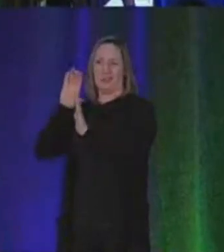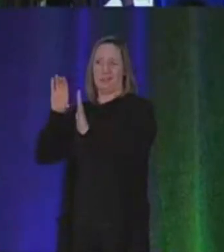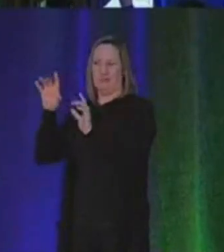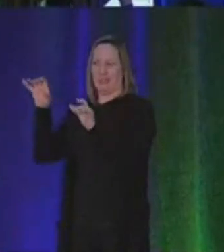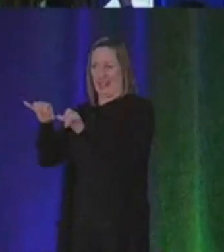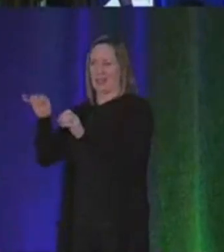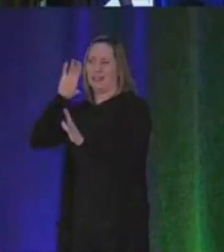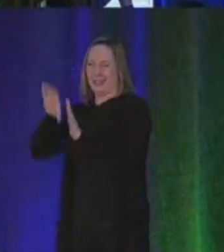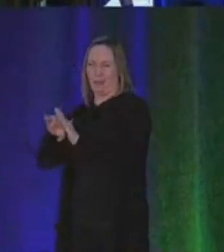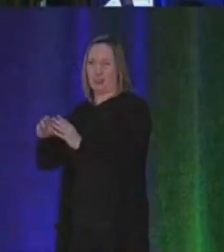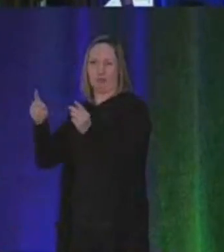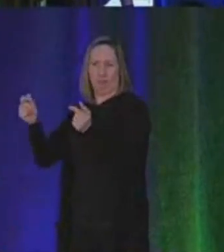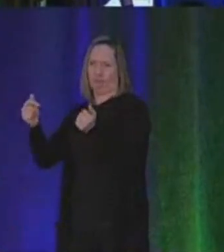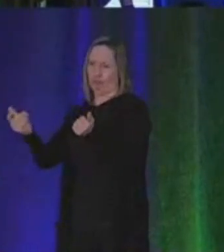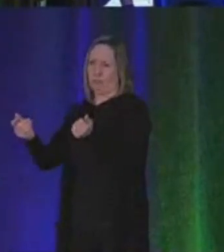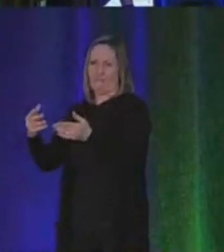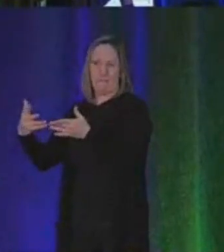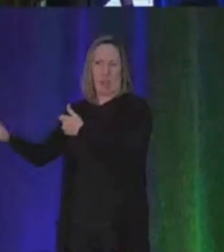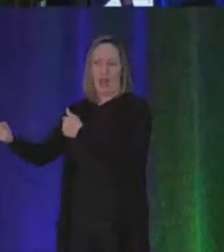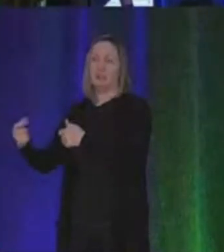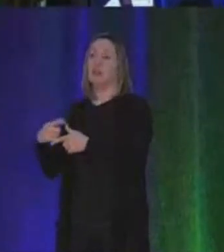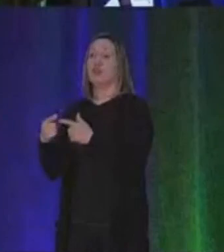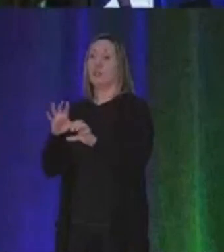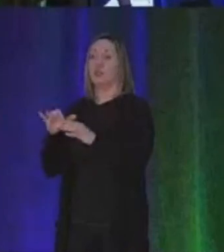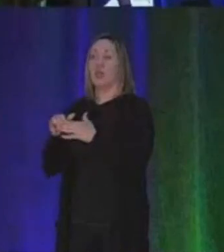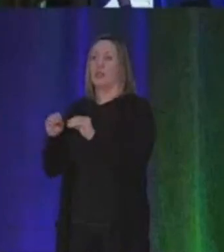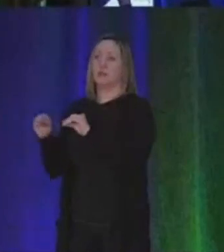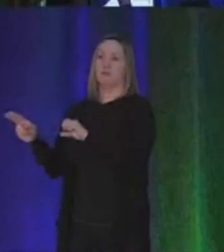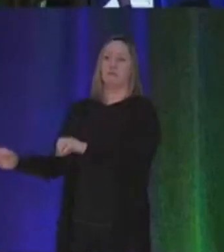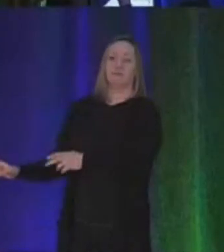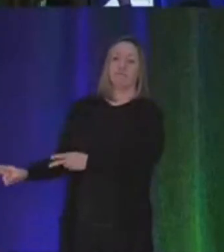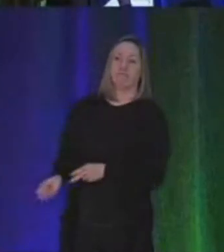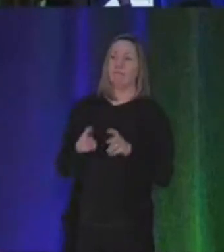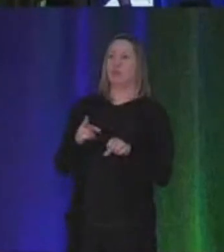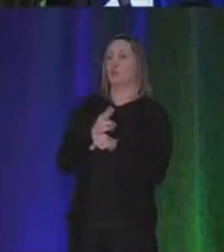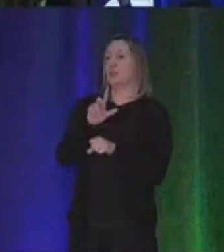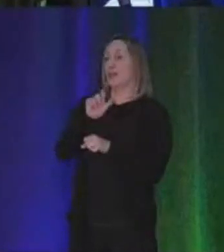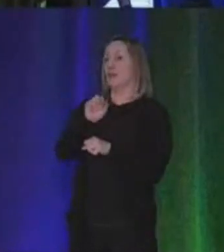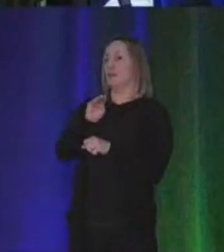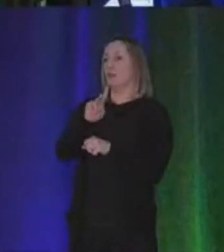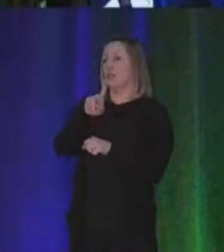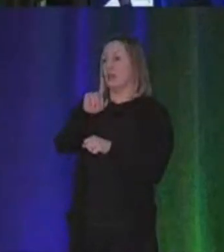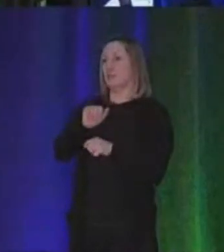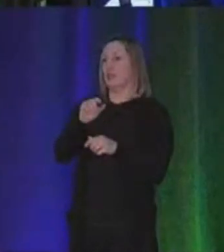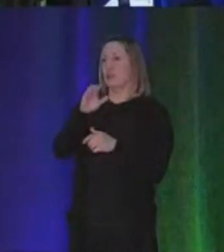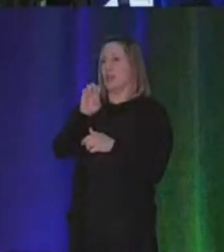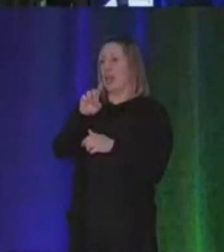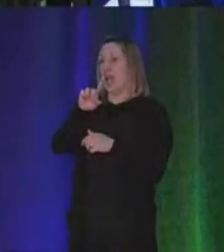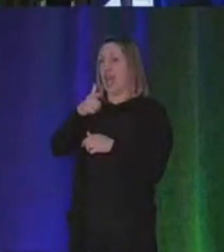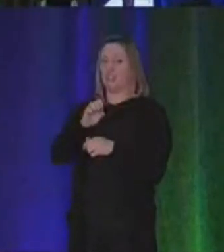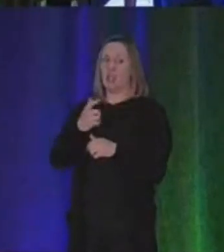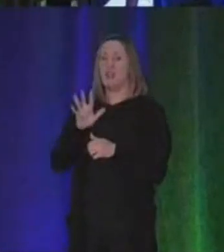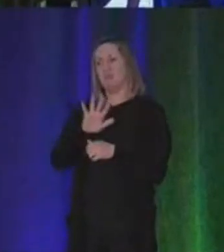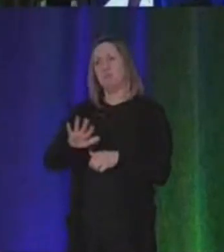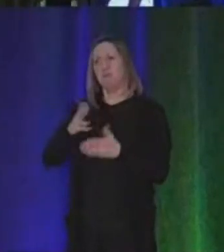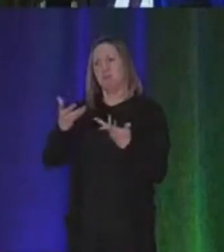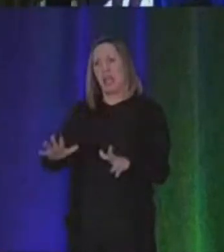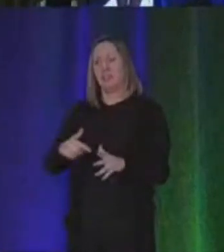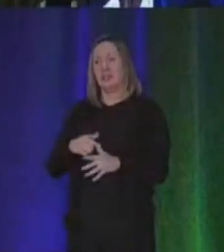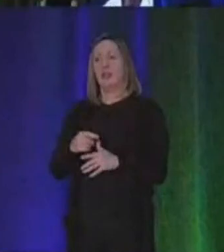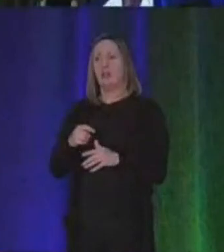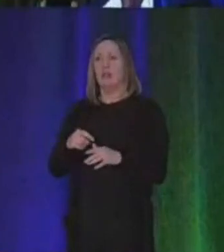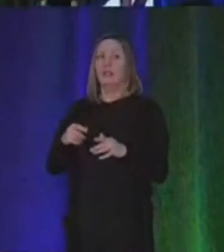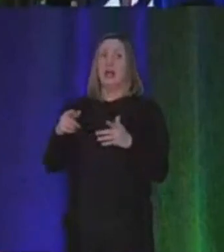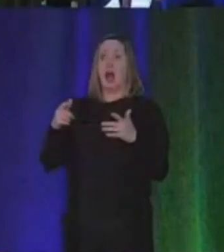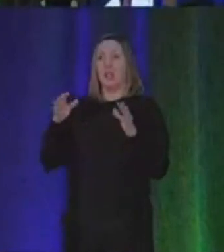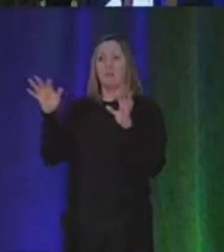fast and very effectively. So we do that and we deploy that to Lambda at Edge. And that is roughly it. So again, a little bit